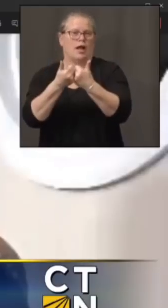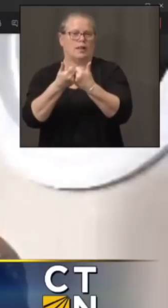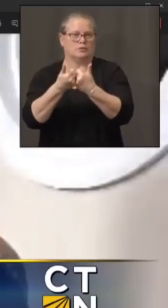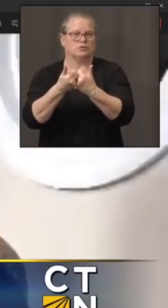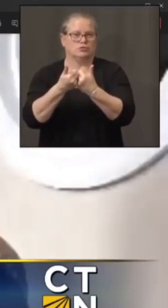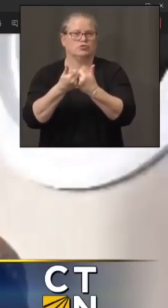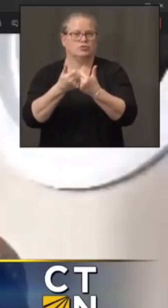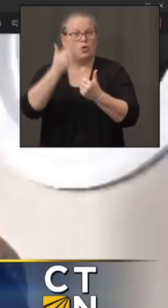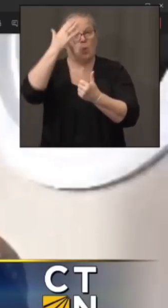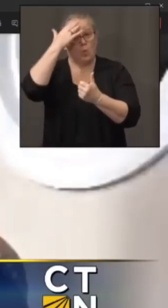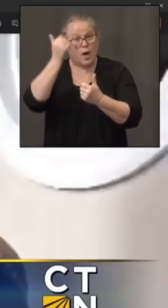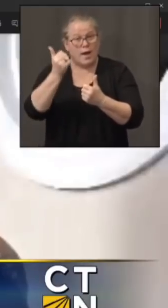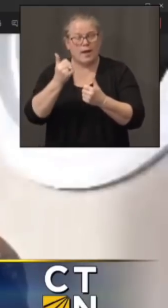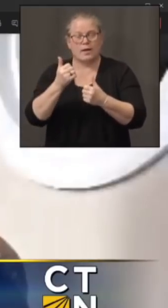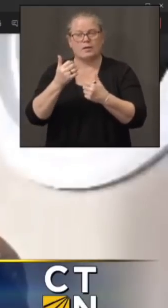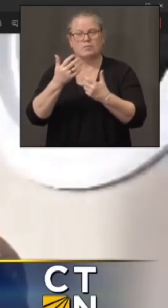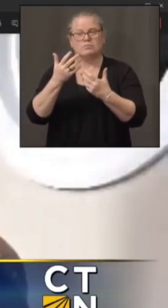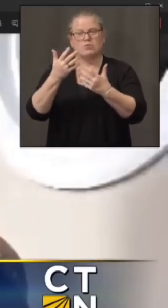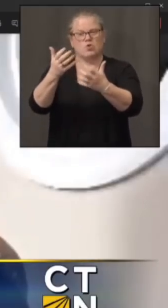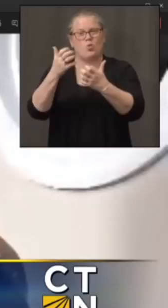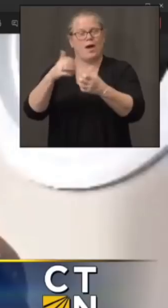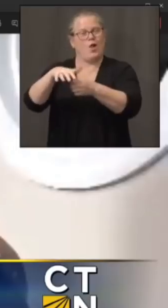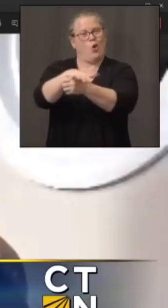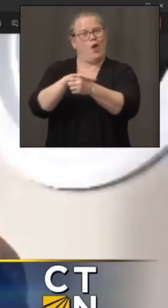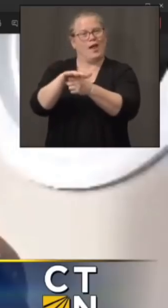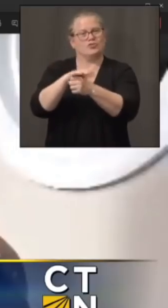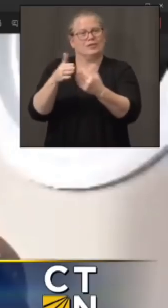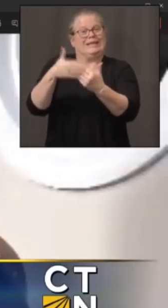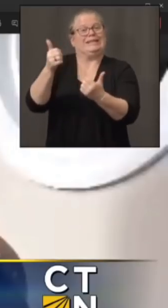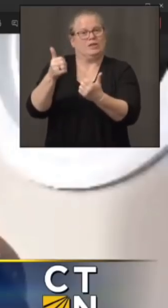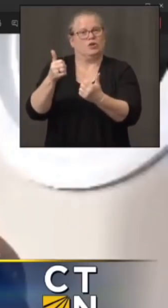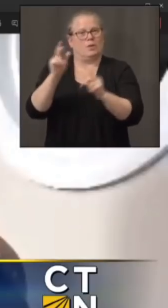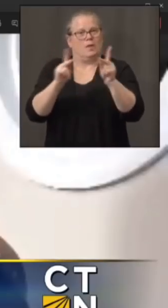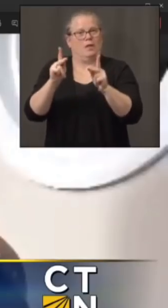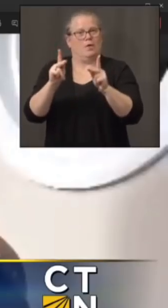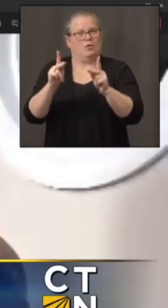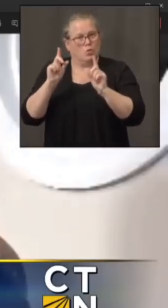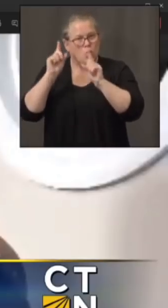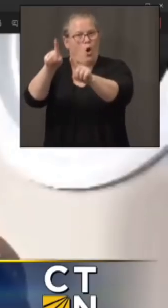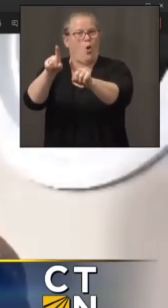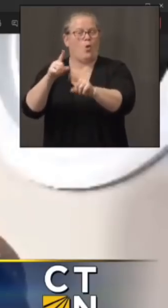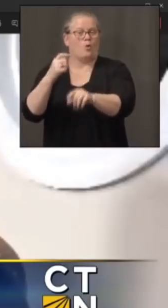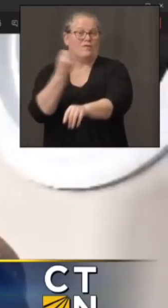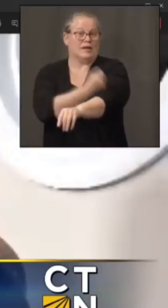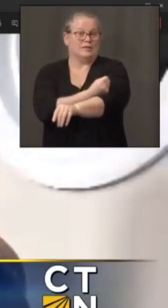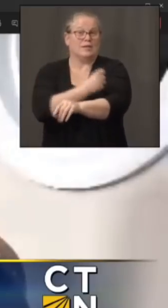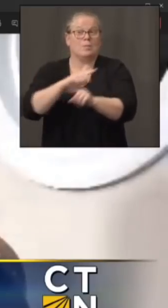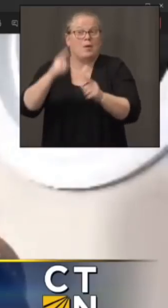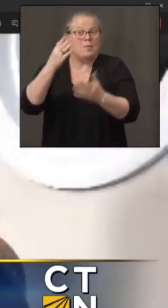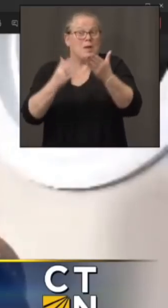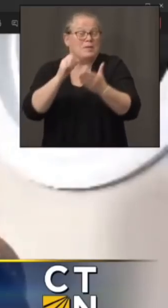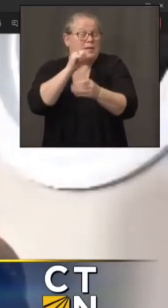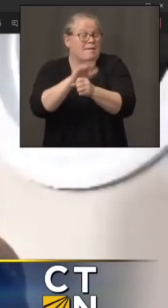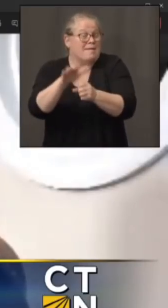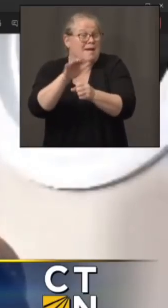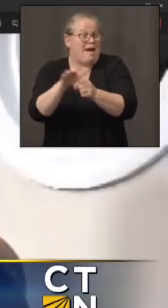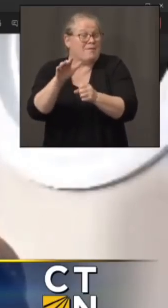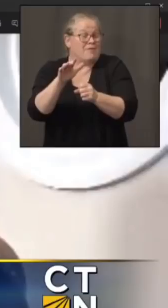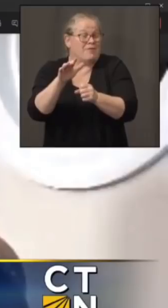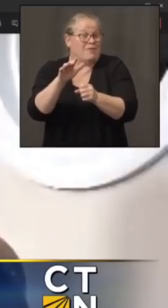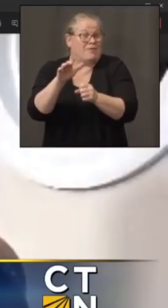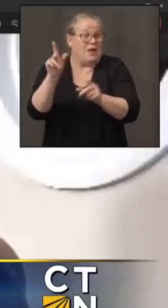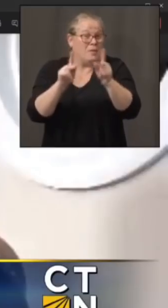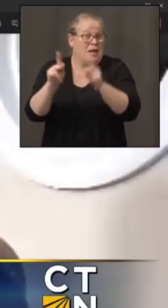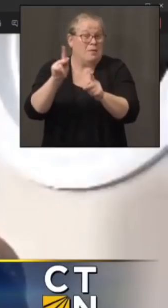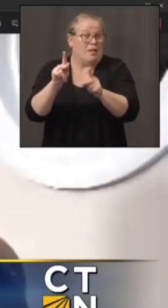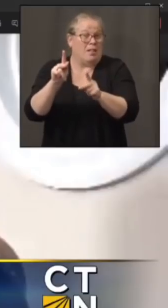it in locations where it's more convenient to get the vaccine, but they might not have enough flow to be able to use up a